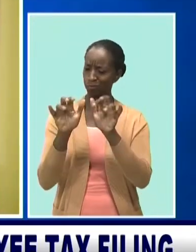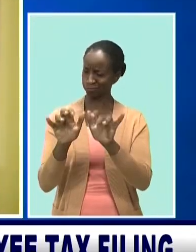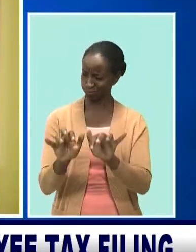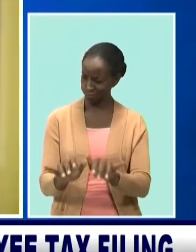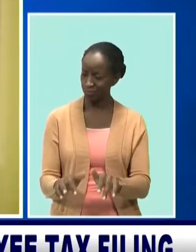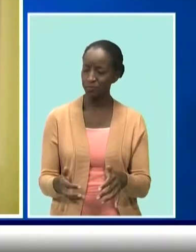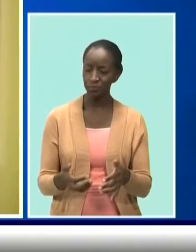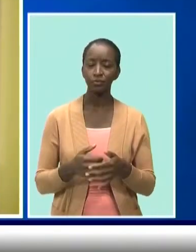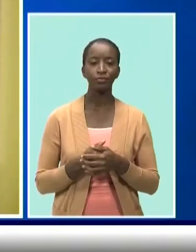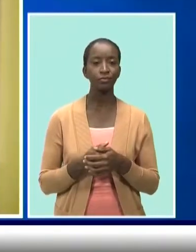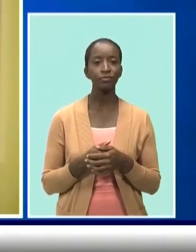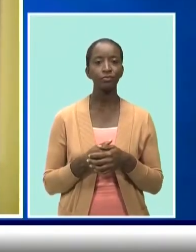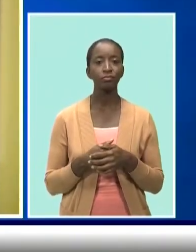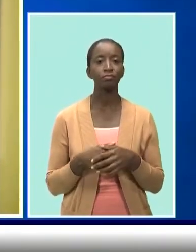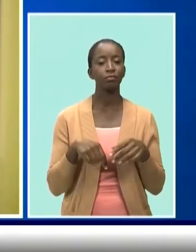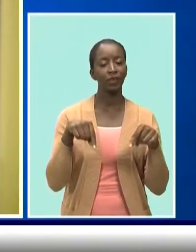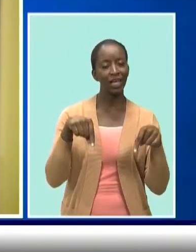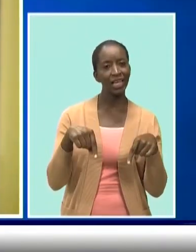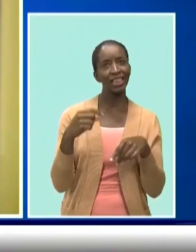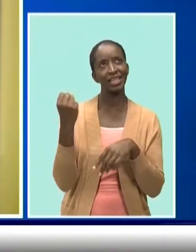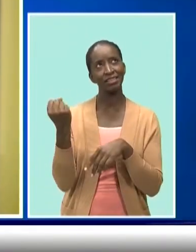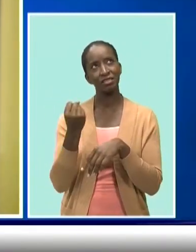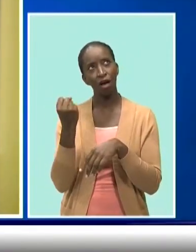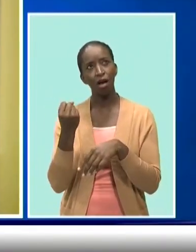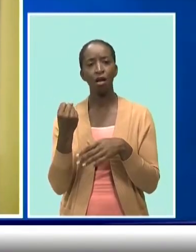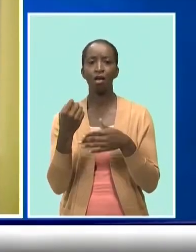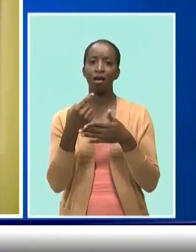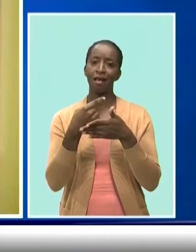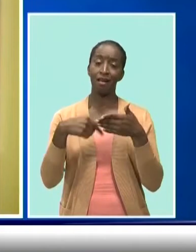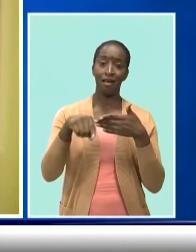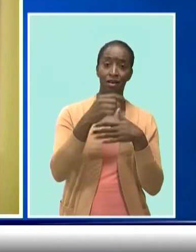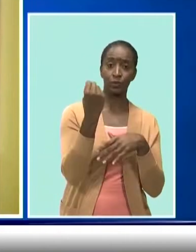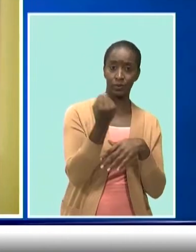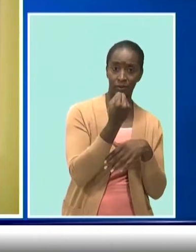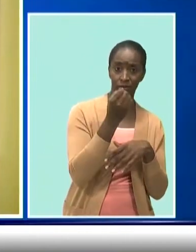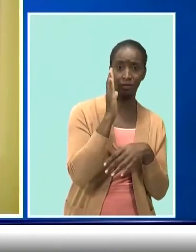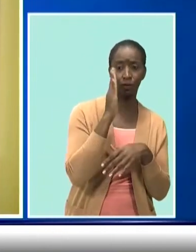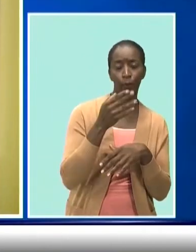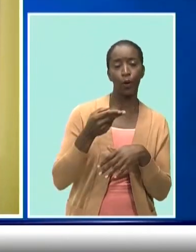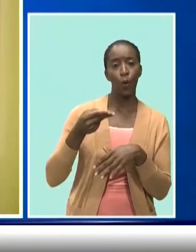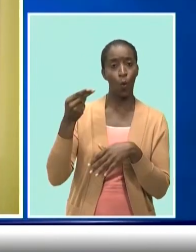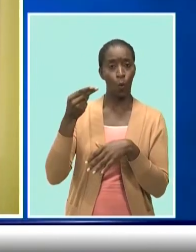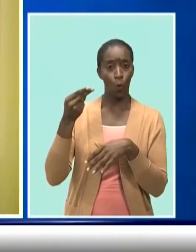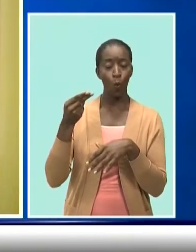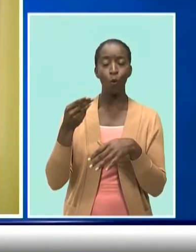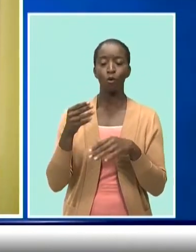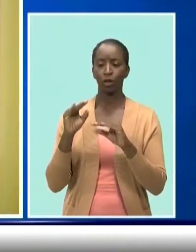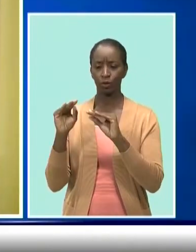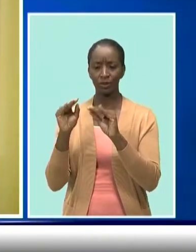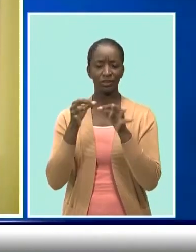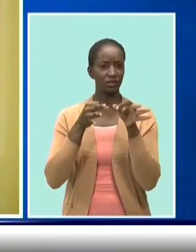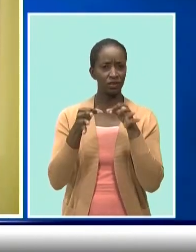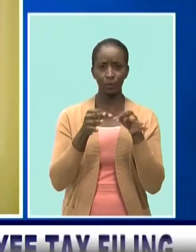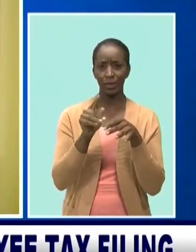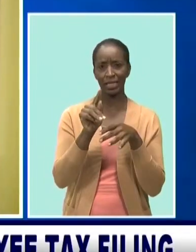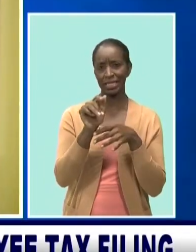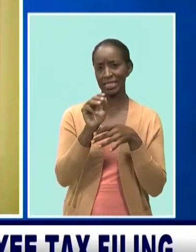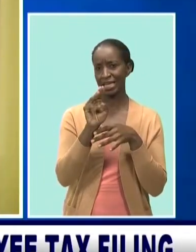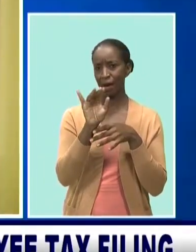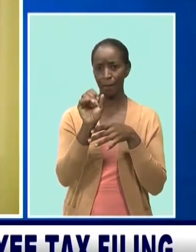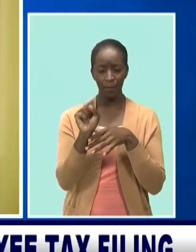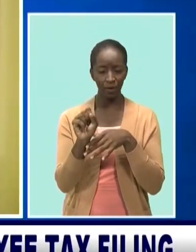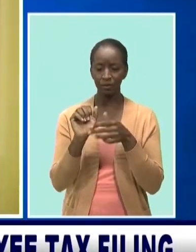Saturday. This Saturday and the next Saturday, they're both at the Ho Tong branch and Treasury Building, BRA